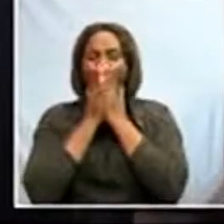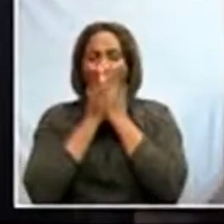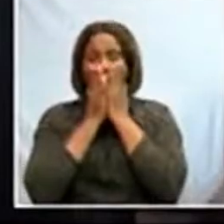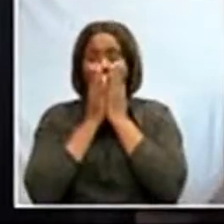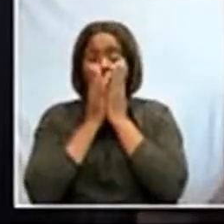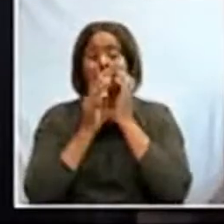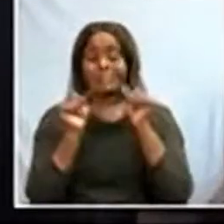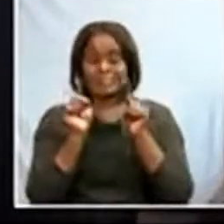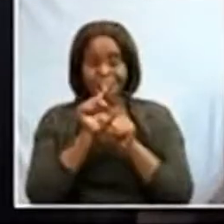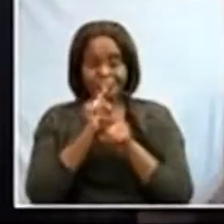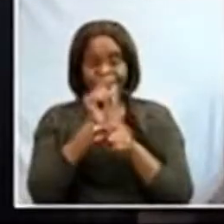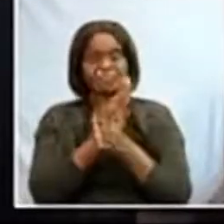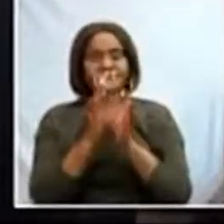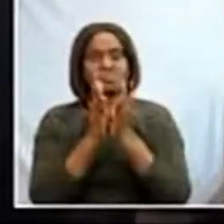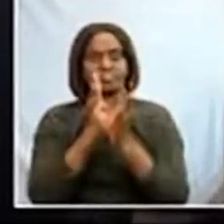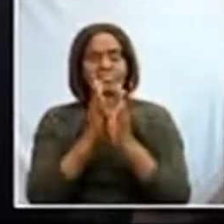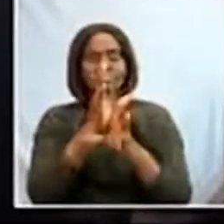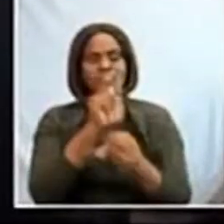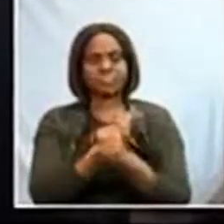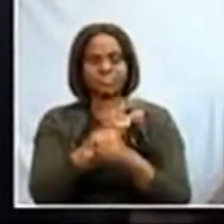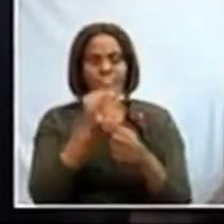The contractor, I think, received almost